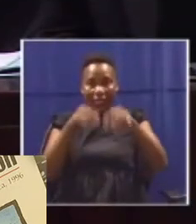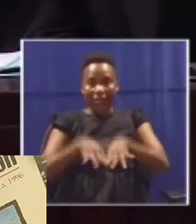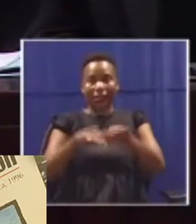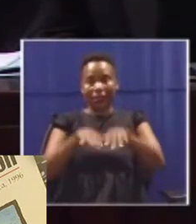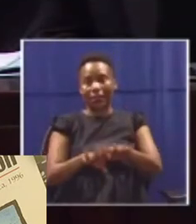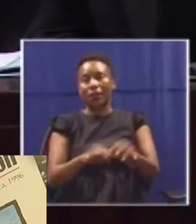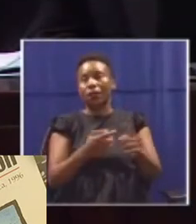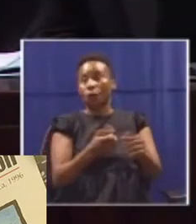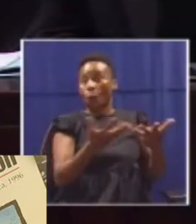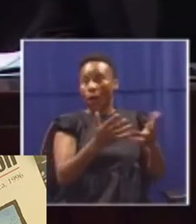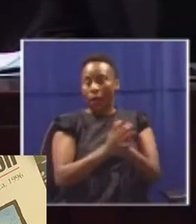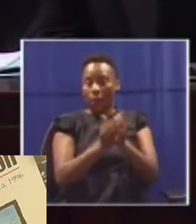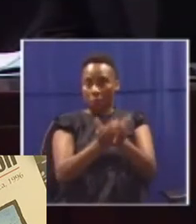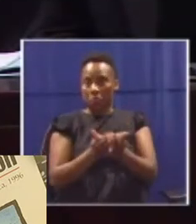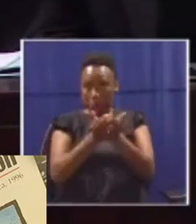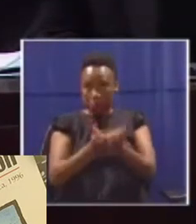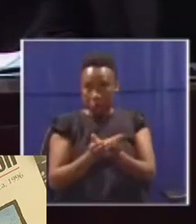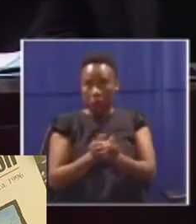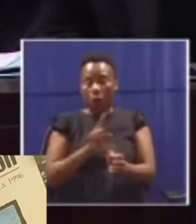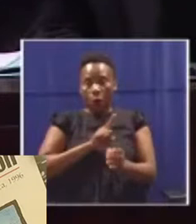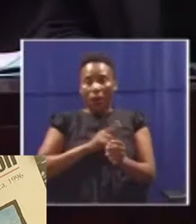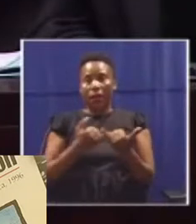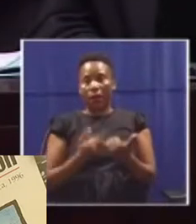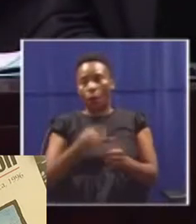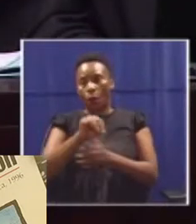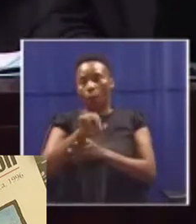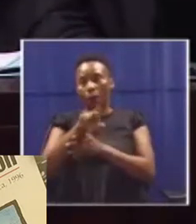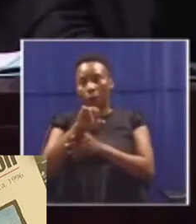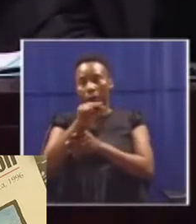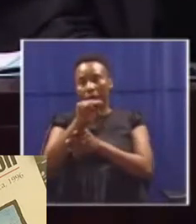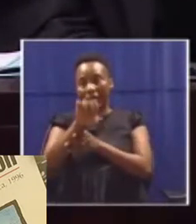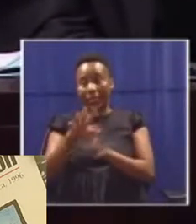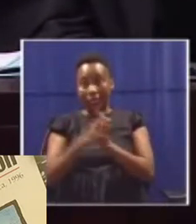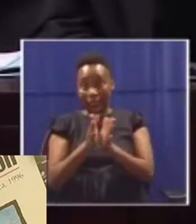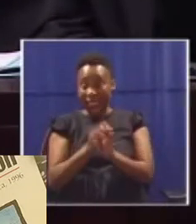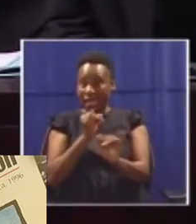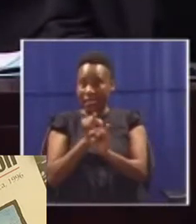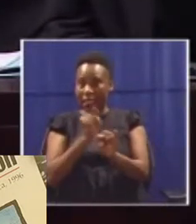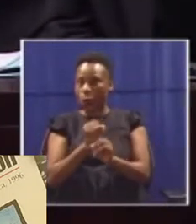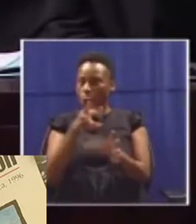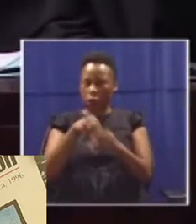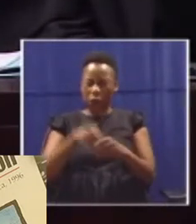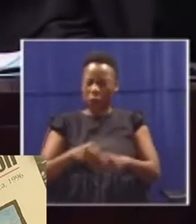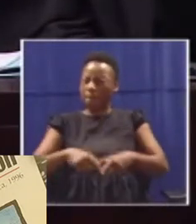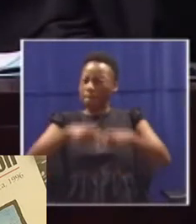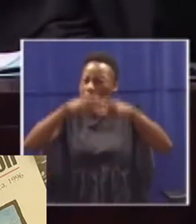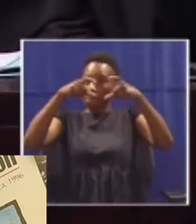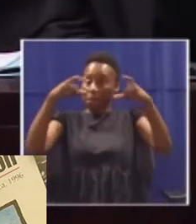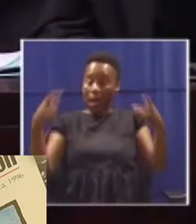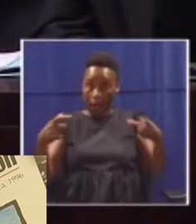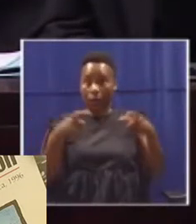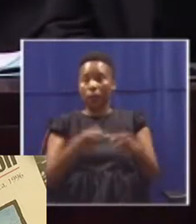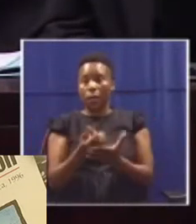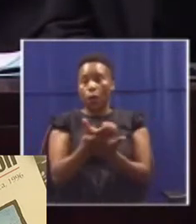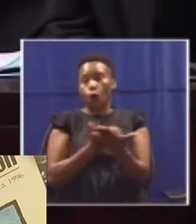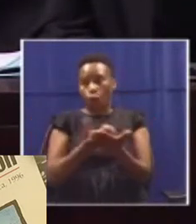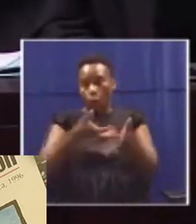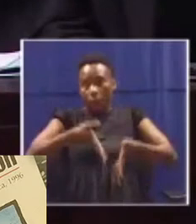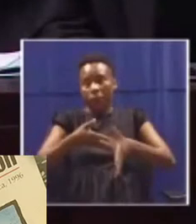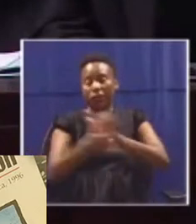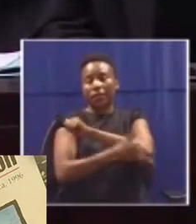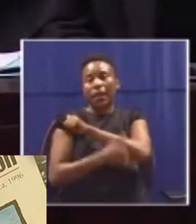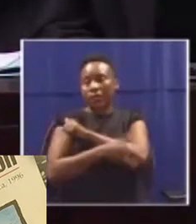that marine industry contributes immensely to the economy of this country, but